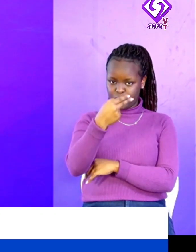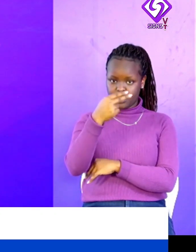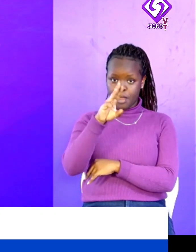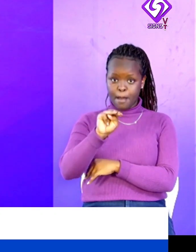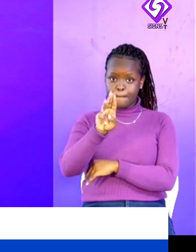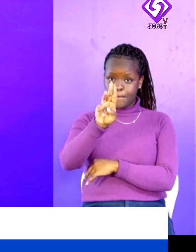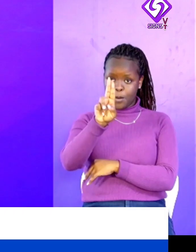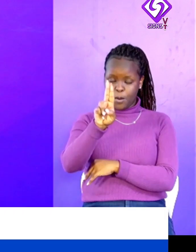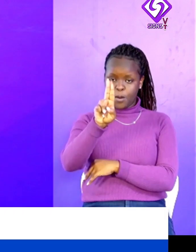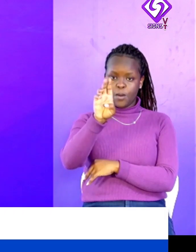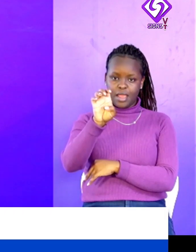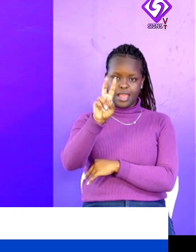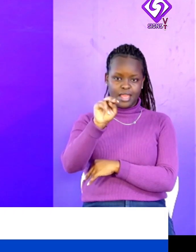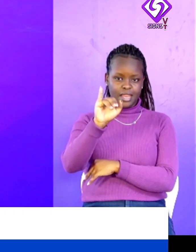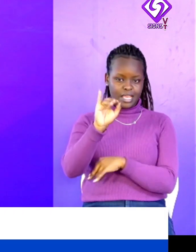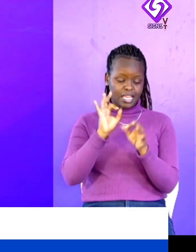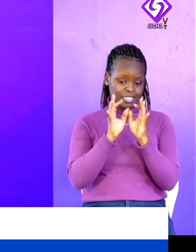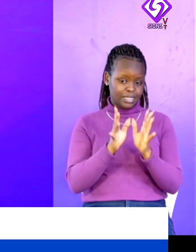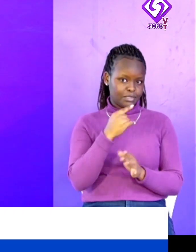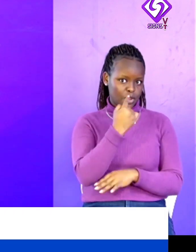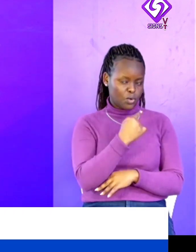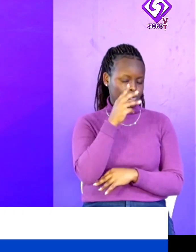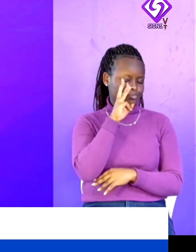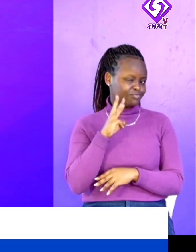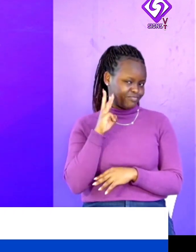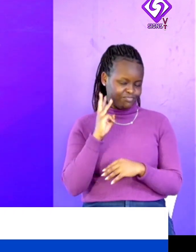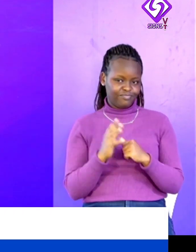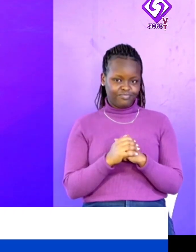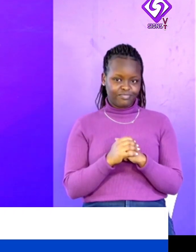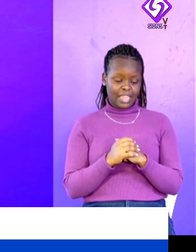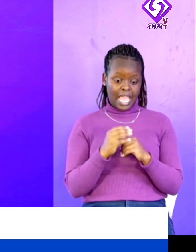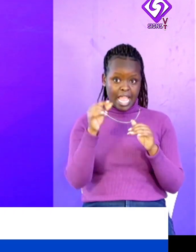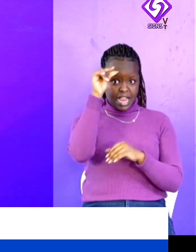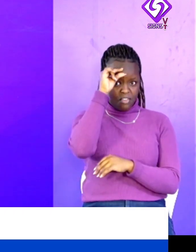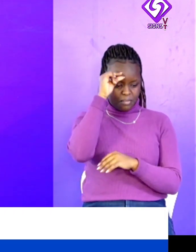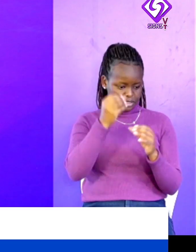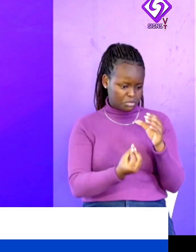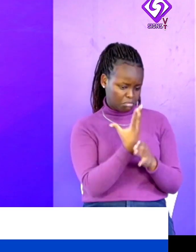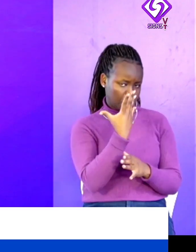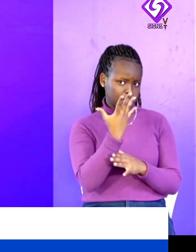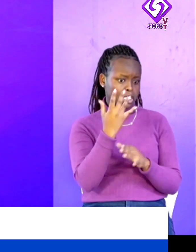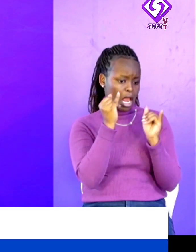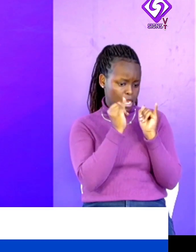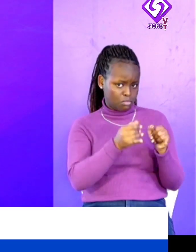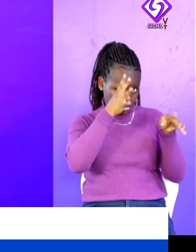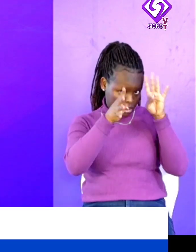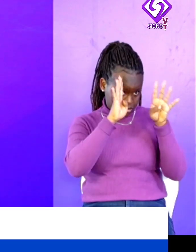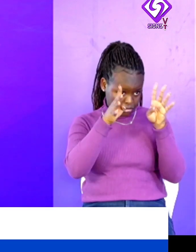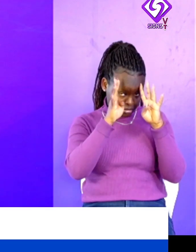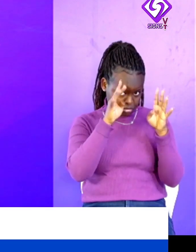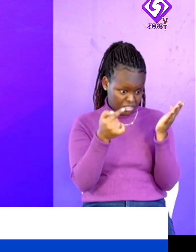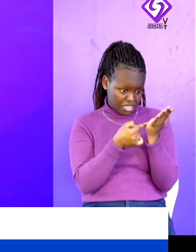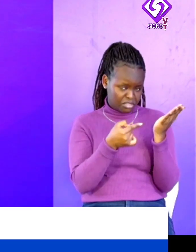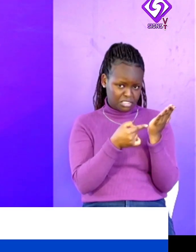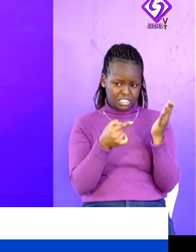Wanjangede. To our news, the government has launched a new initiative aimed at modernizing the country's